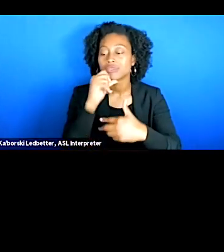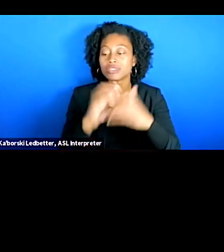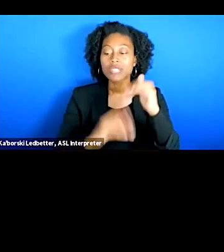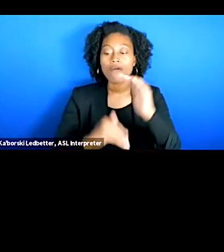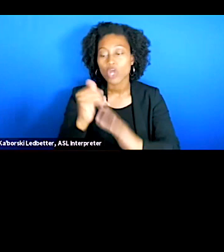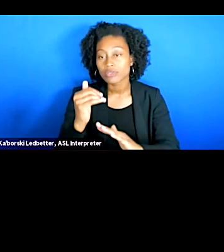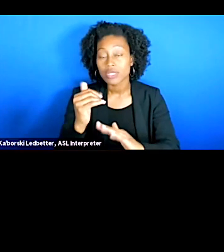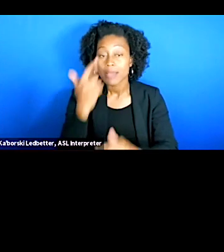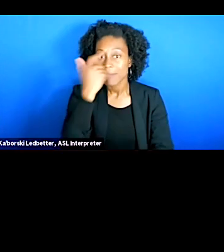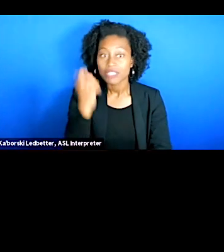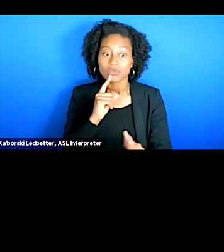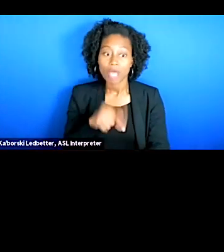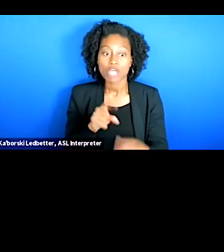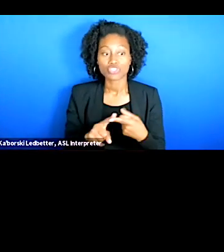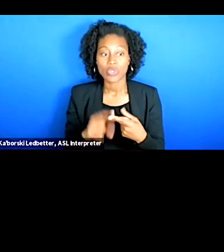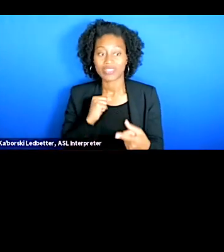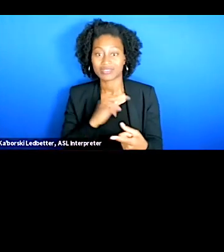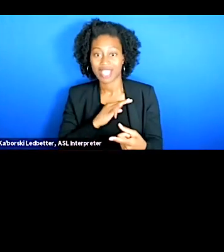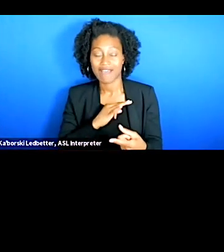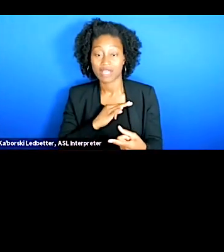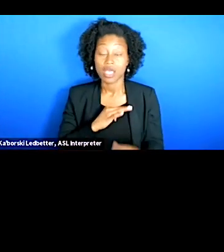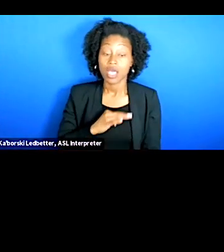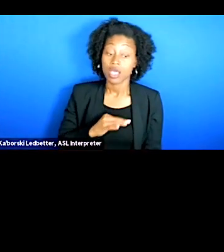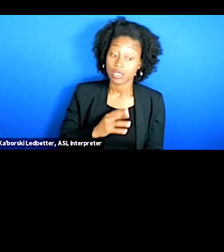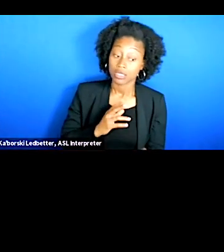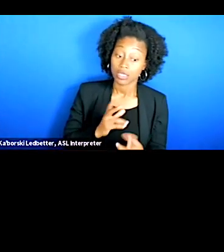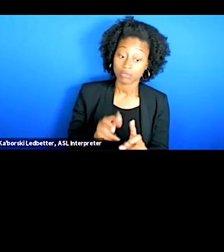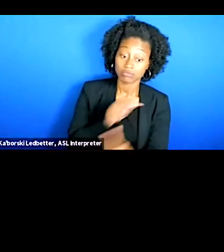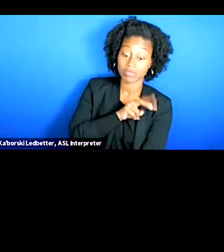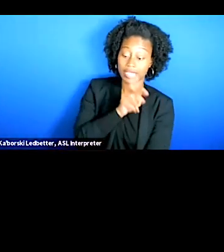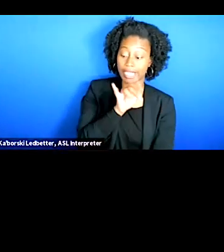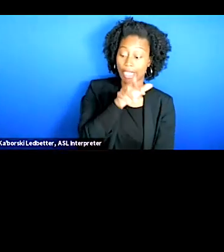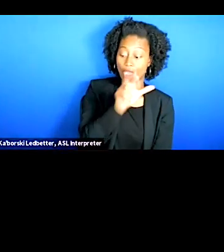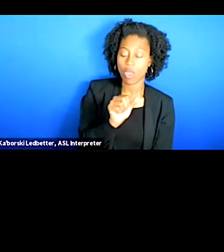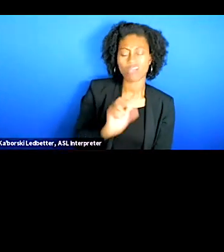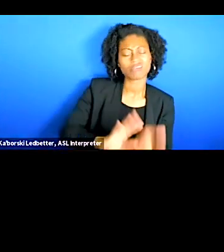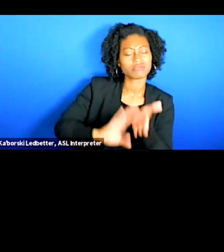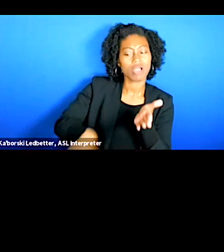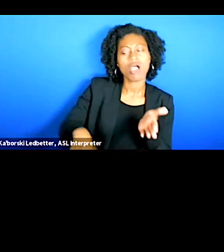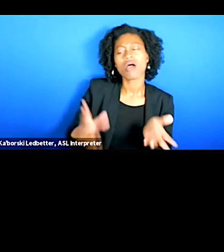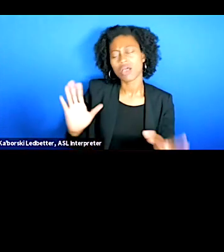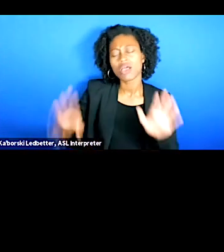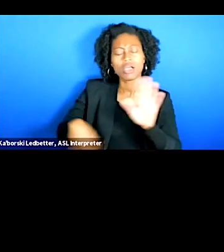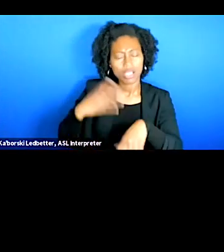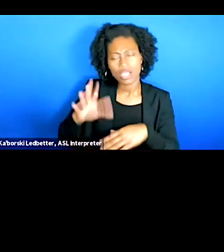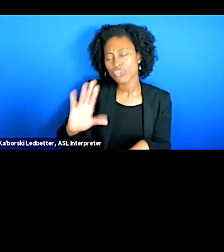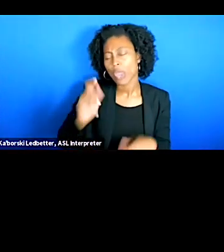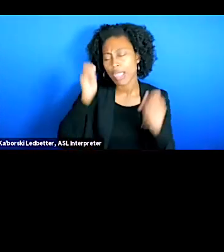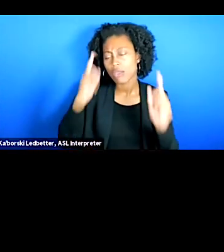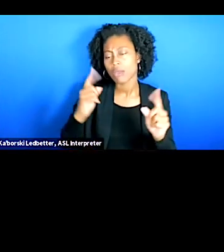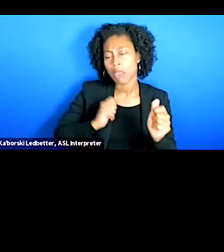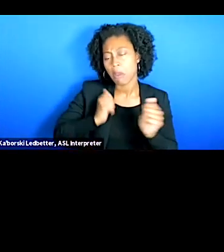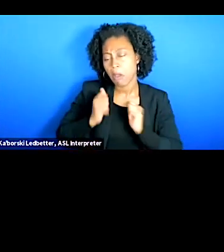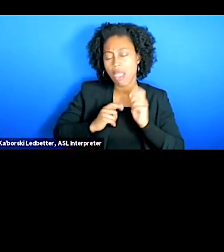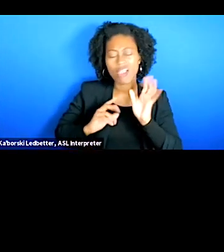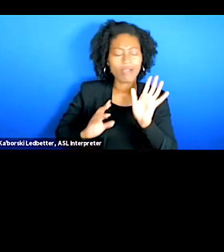member. According to Chiara's narrative, the staff member was dismissive of her academic performance